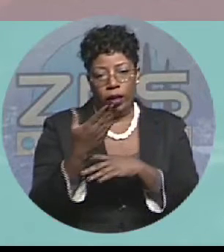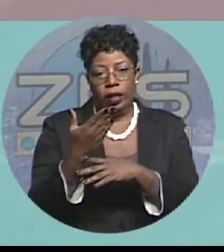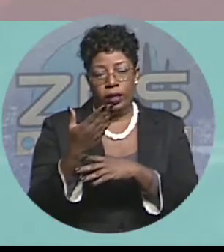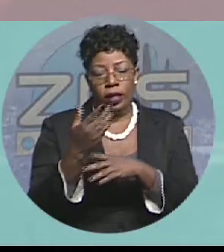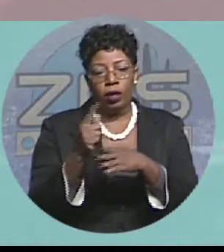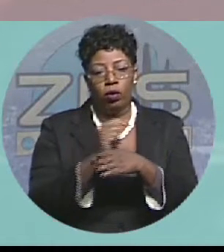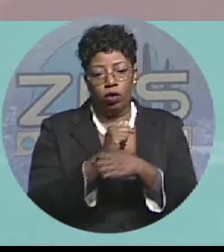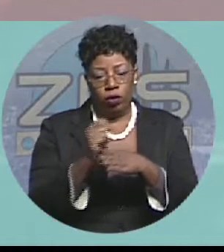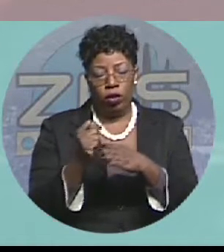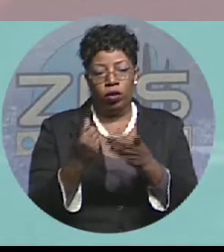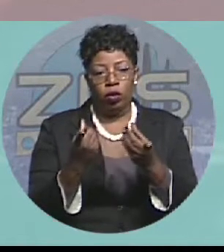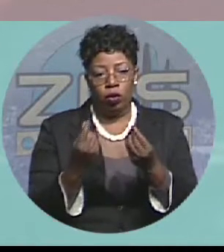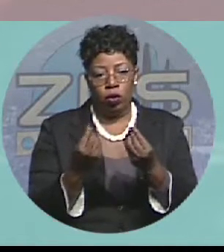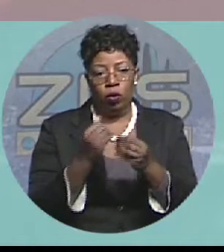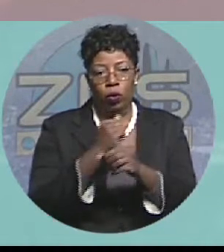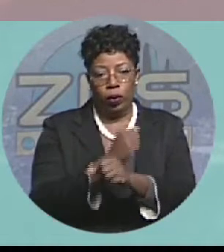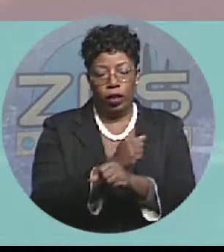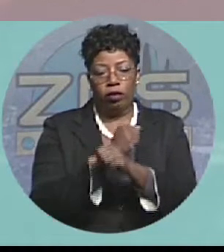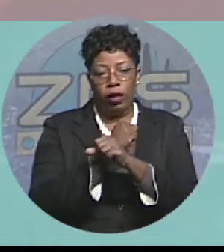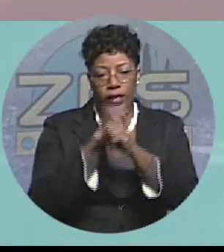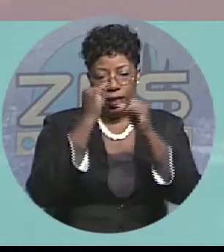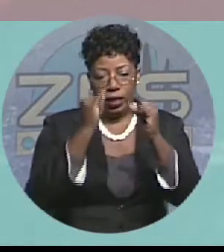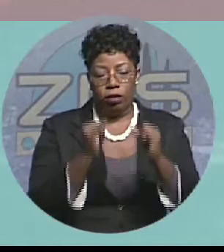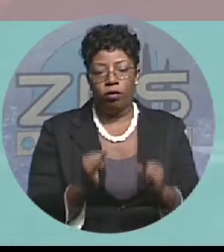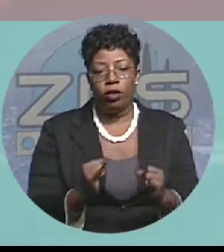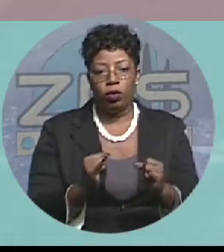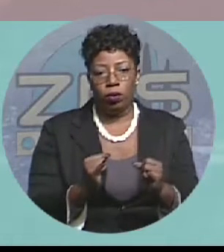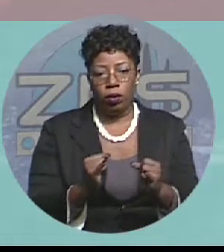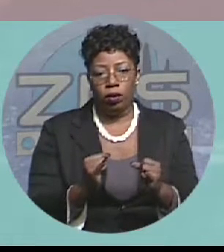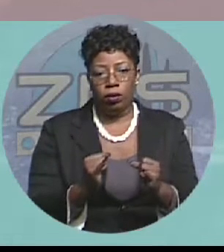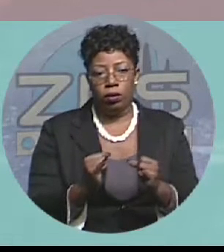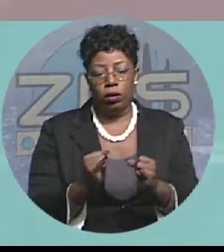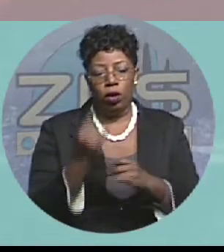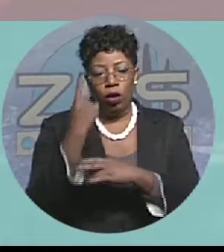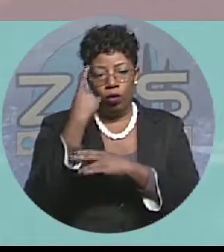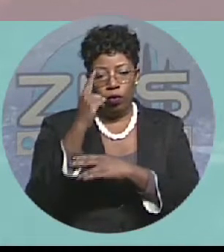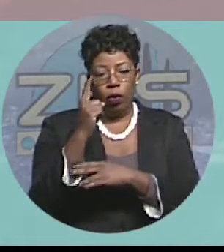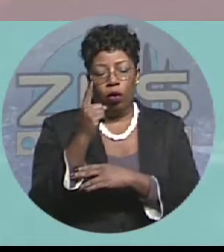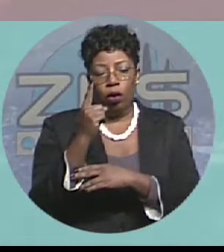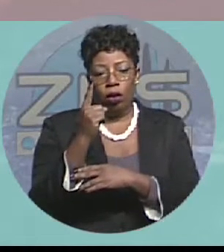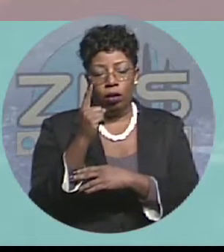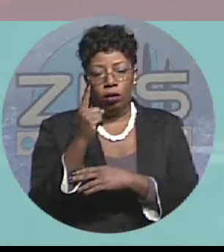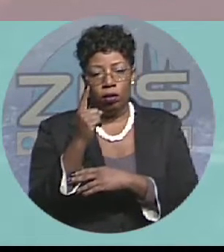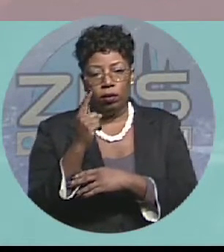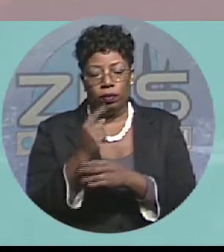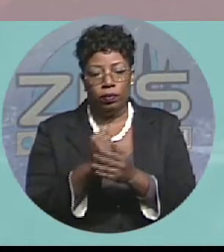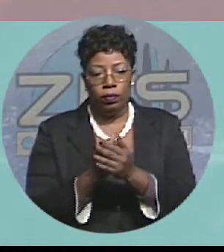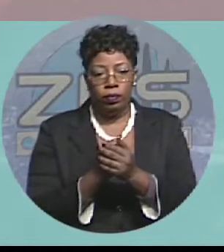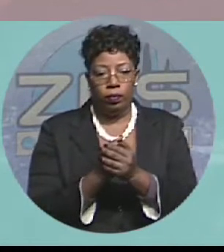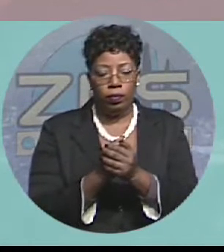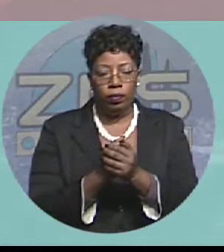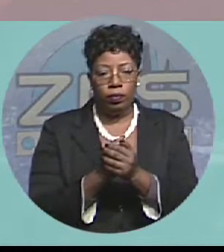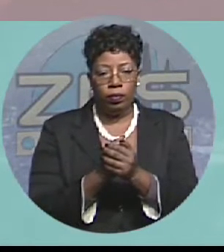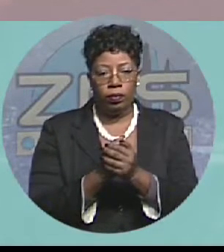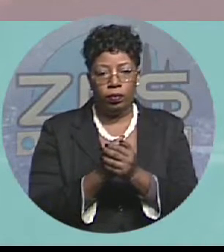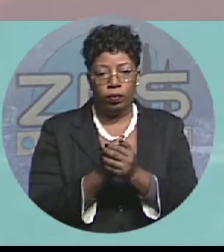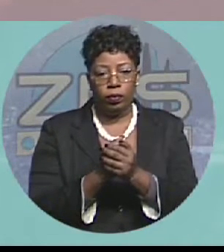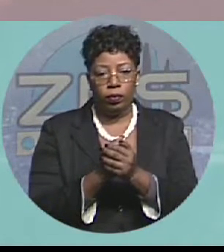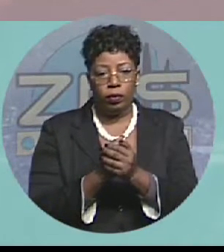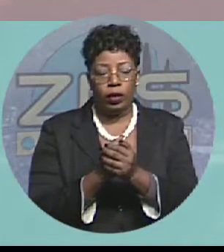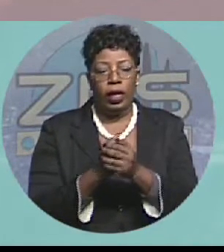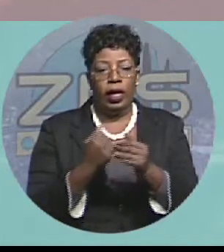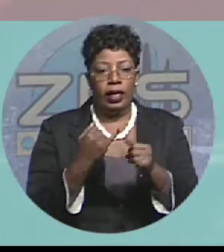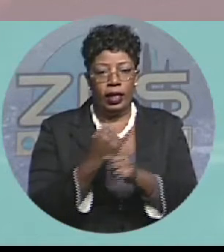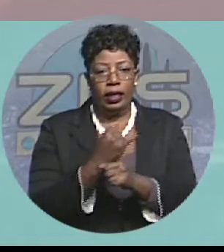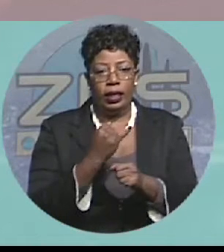to arrest an individual for the discovery of an illegal